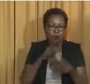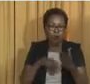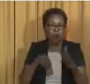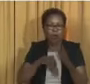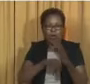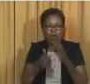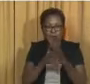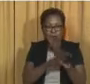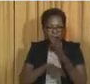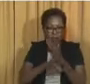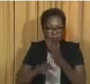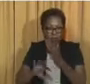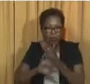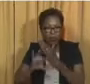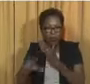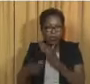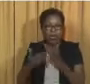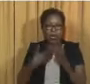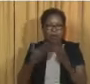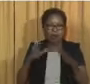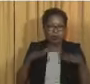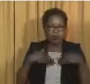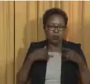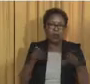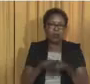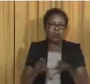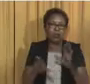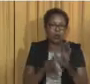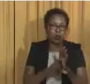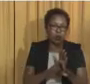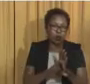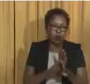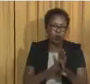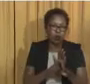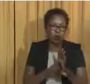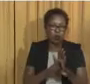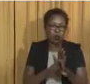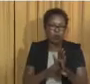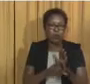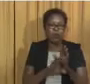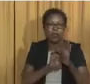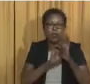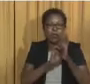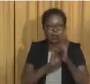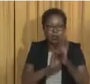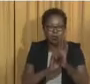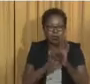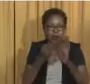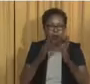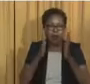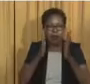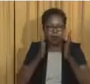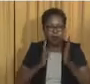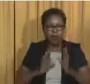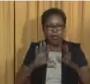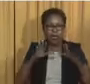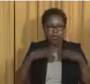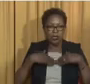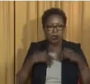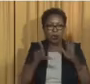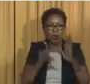as law, opinio juris, accompanying it. Examples of customary international law include